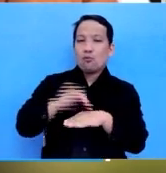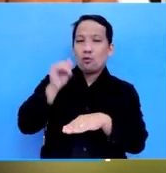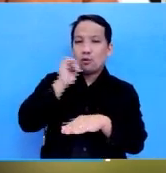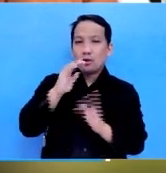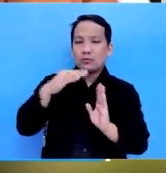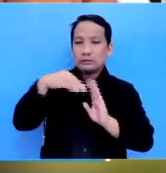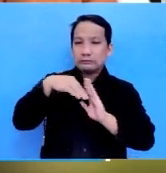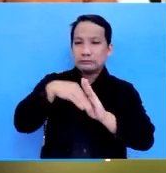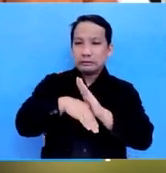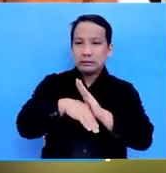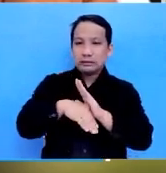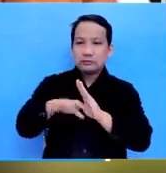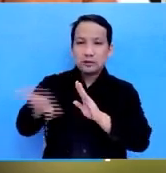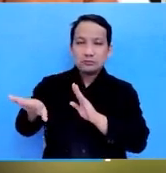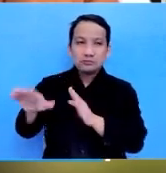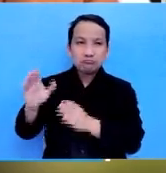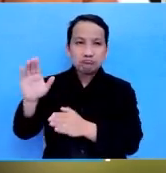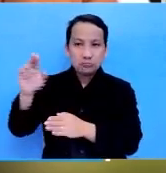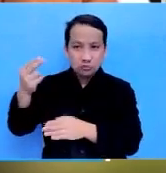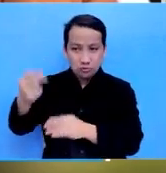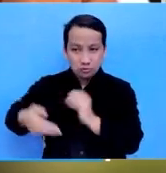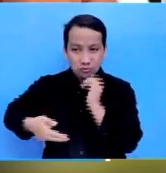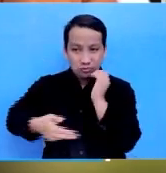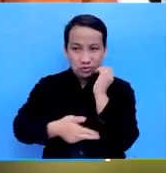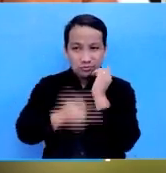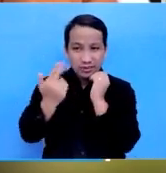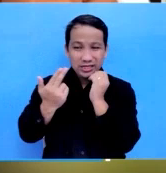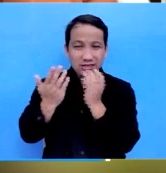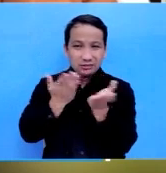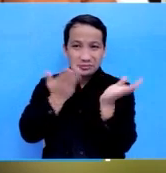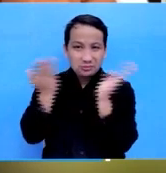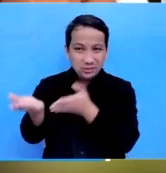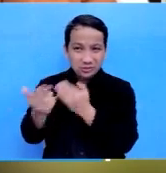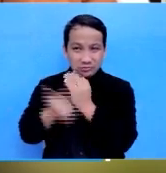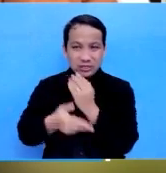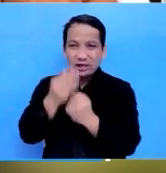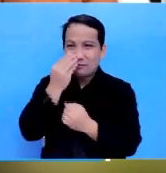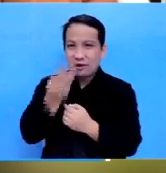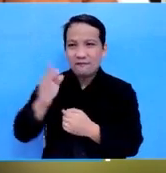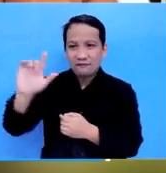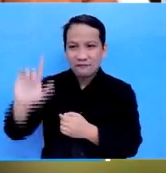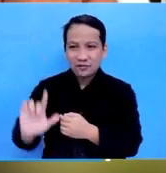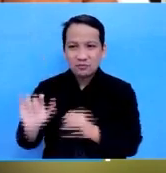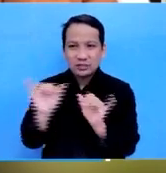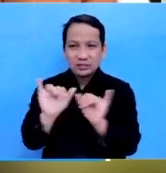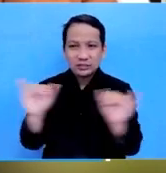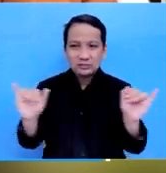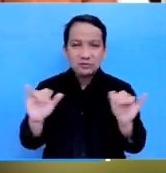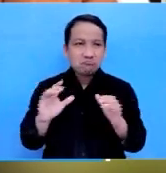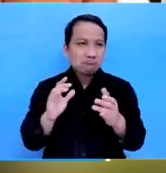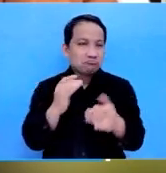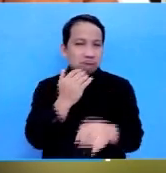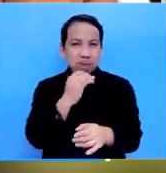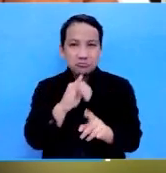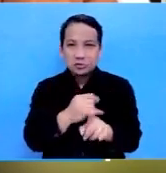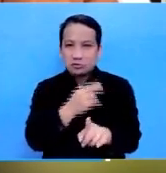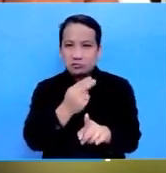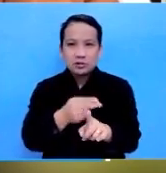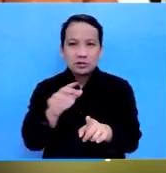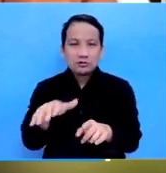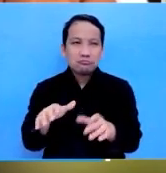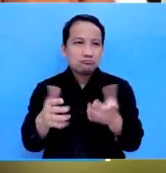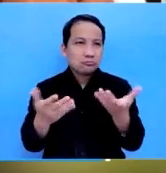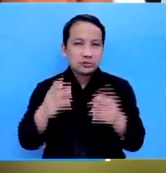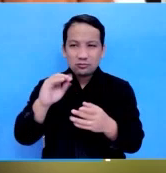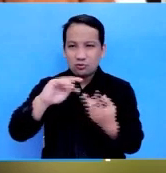mababa yung hospitalization. Ganun din yung nakita natin noong January. So pag Omicron, most cases are mild,